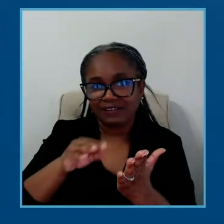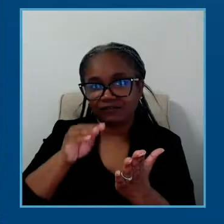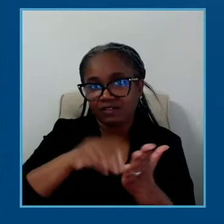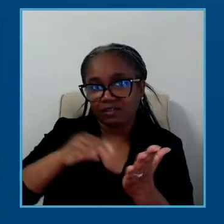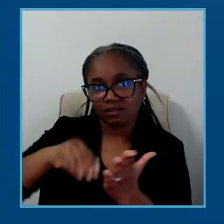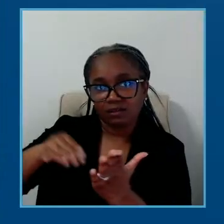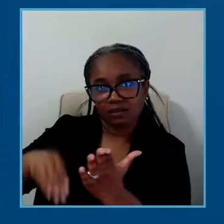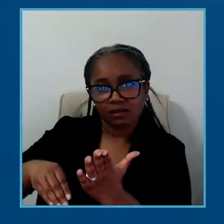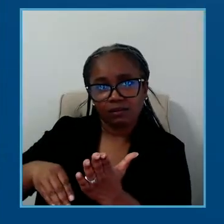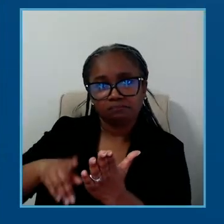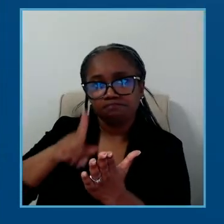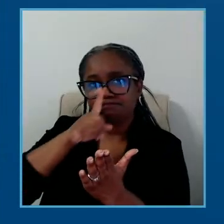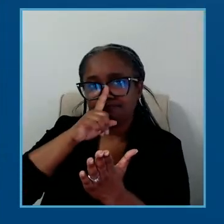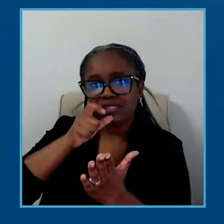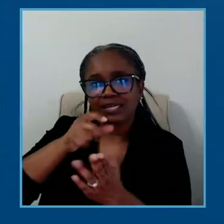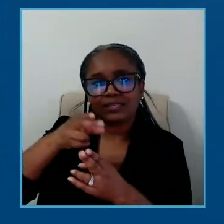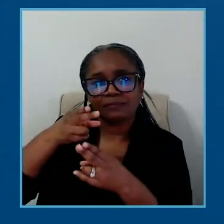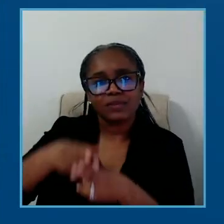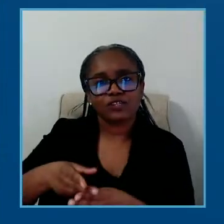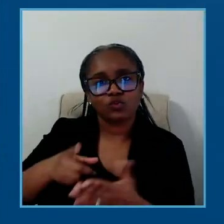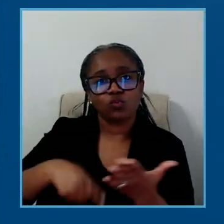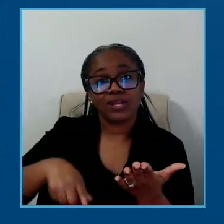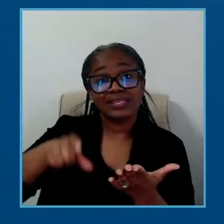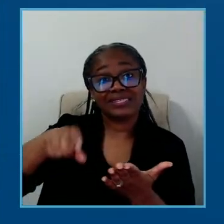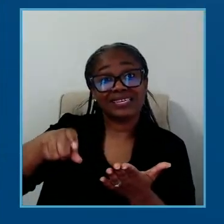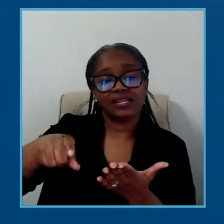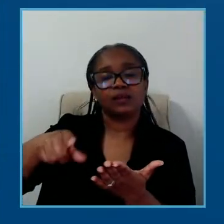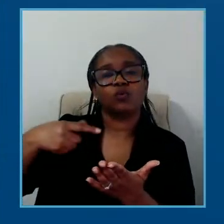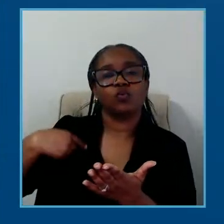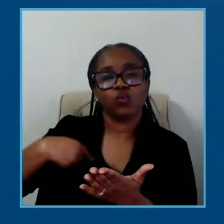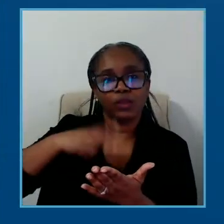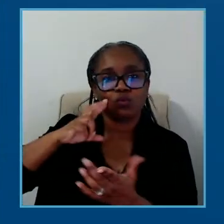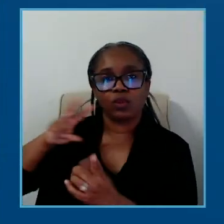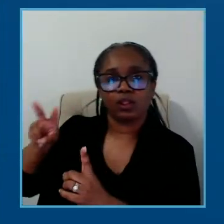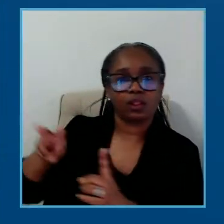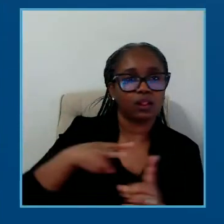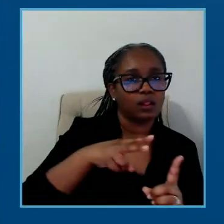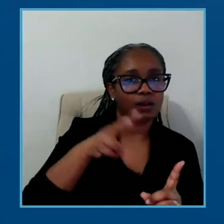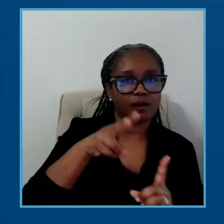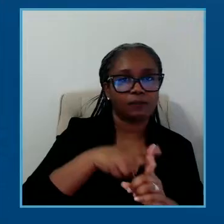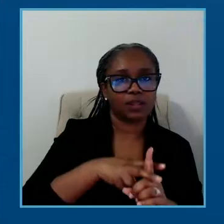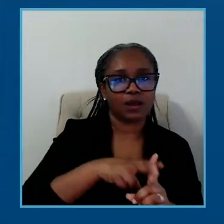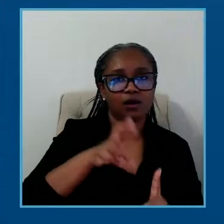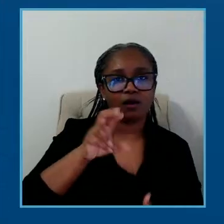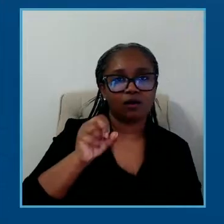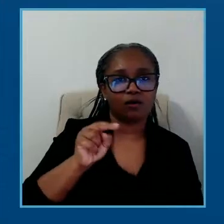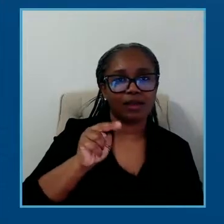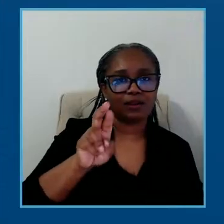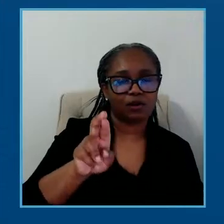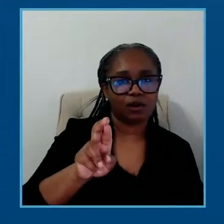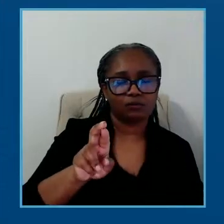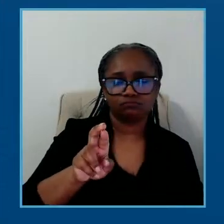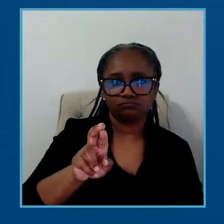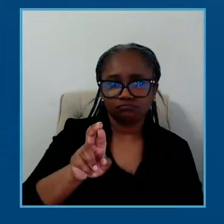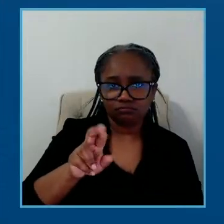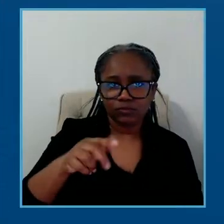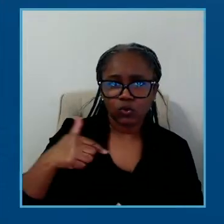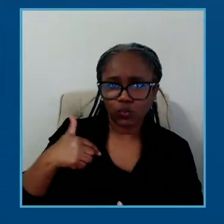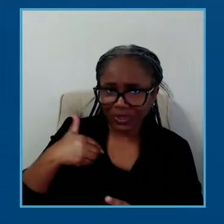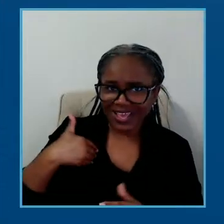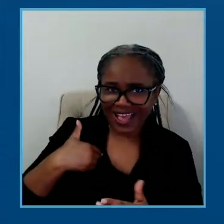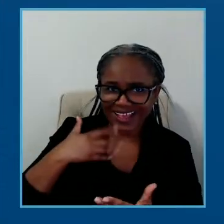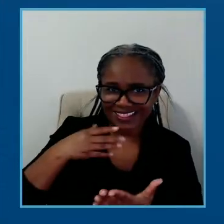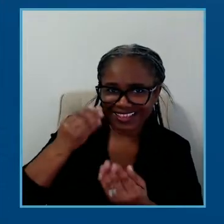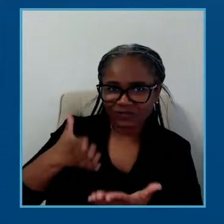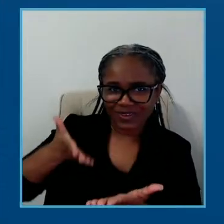silent that we turn to Roberts at all. And here it wasn't silent. We have an explicit rule in our rules of procedure